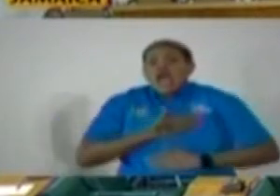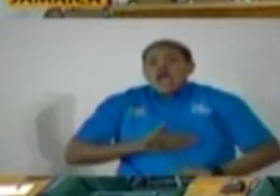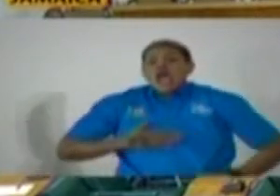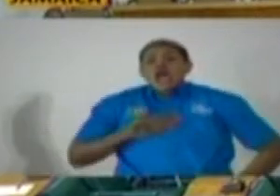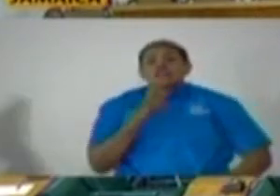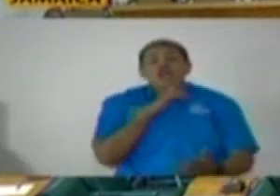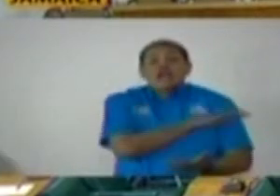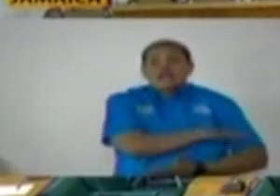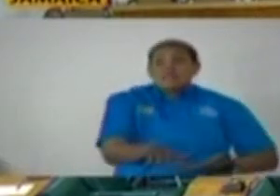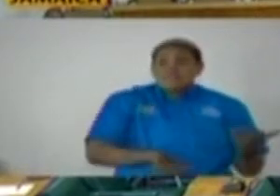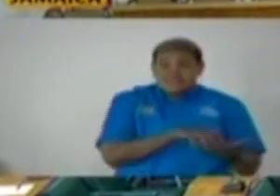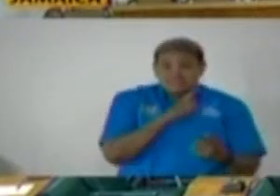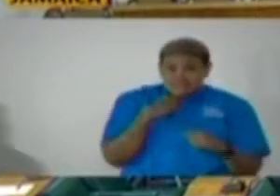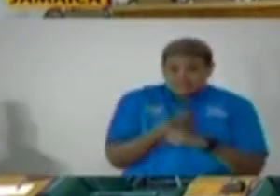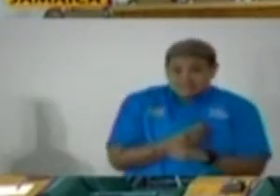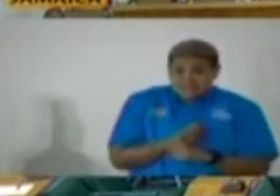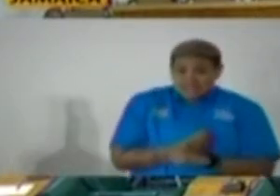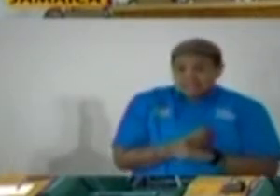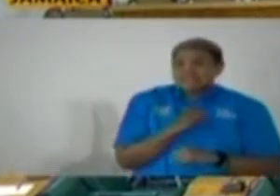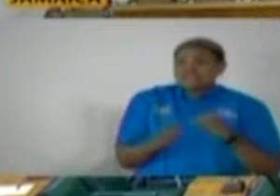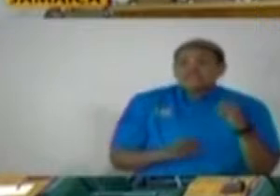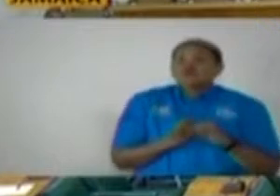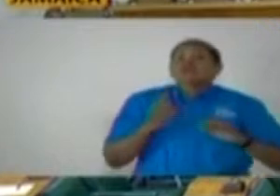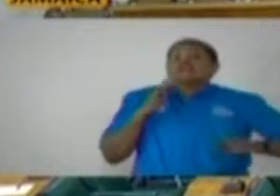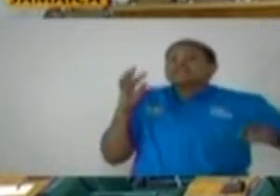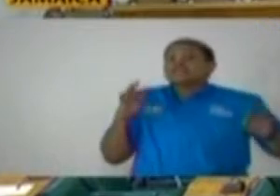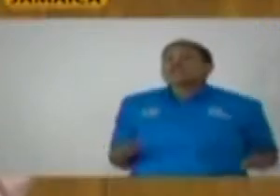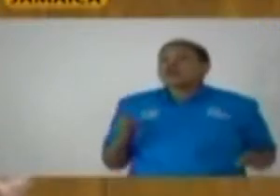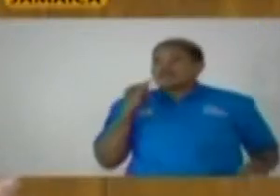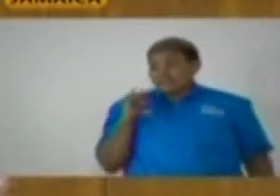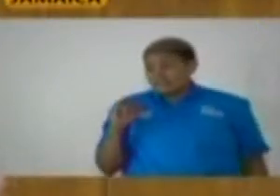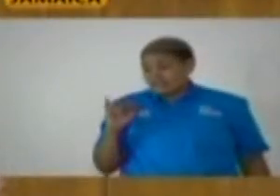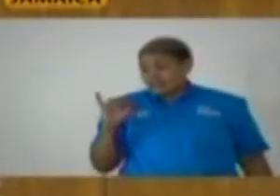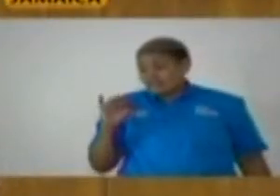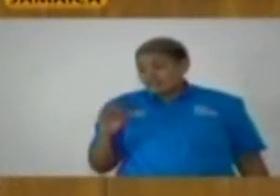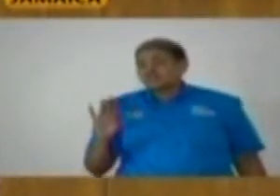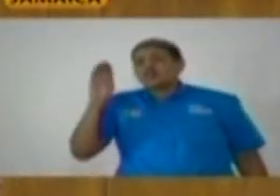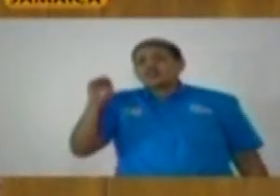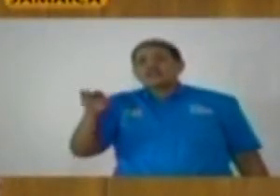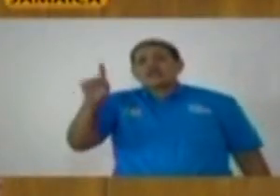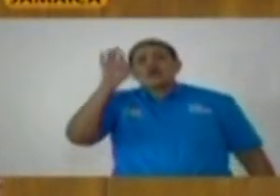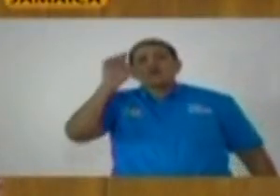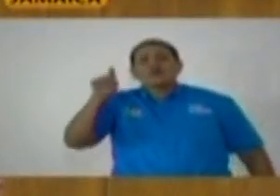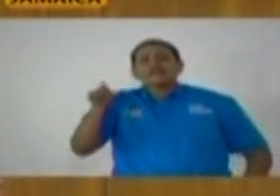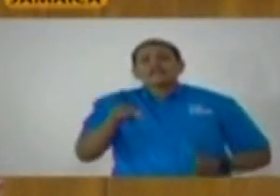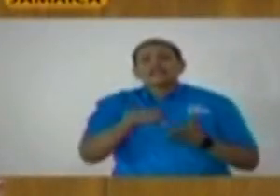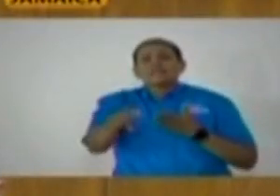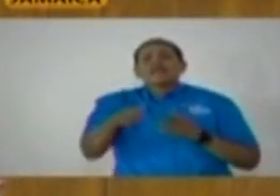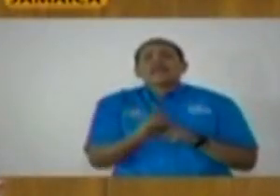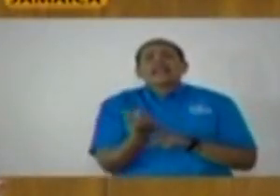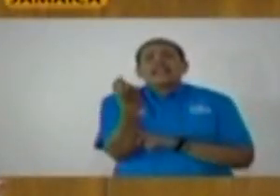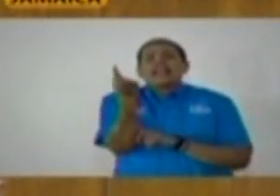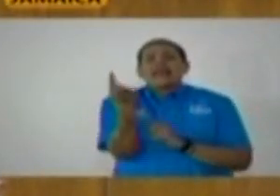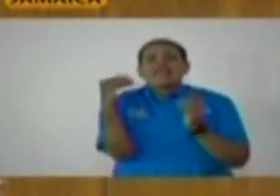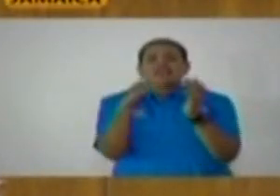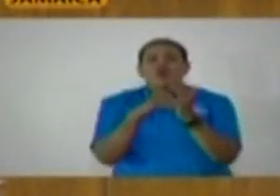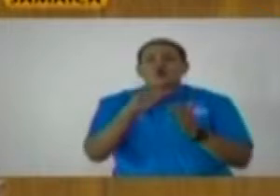of goods that Statin uses to determine inflation, they would need to be paid